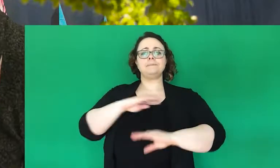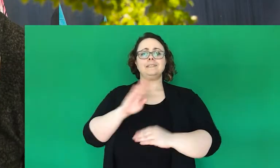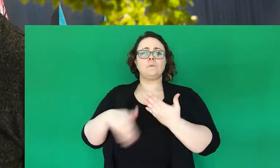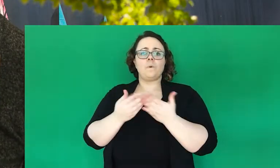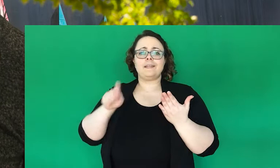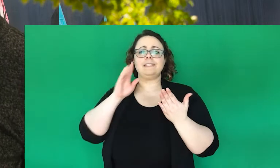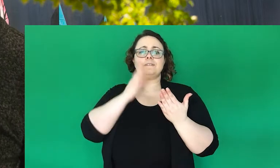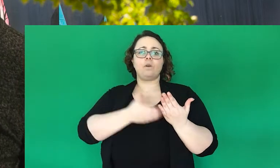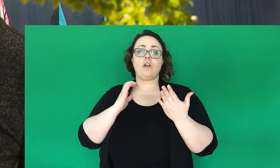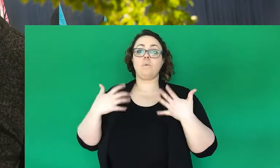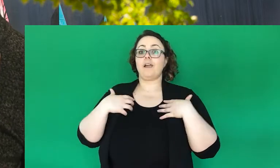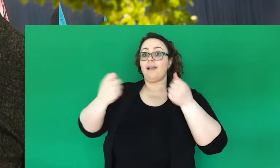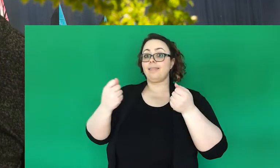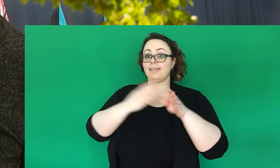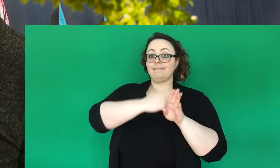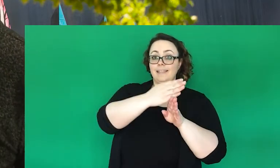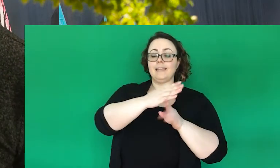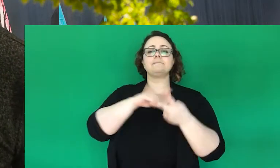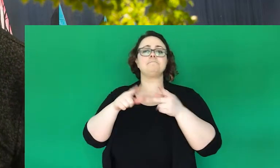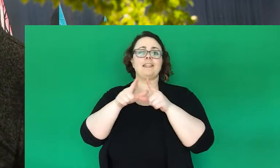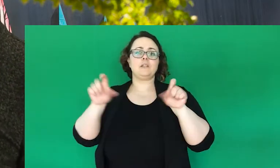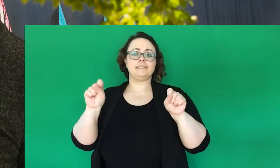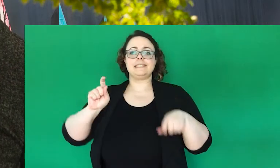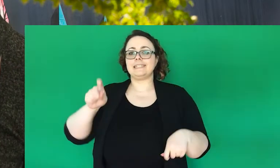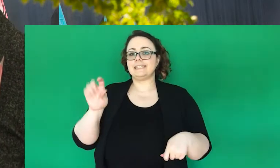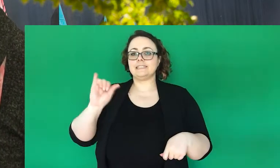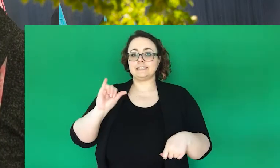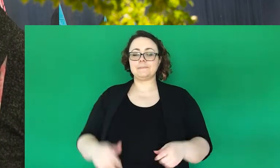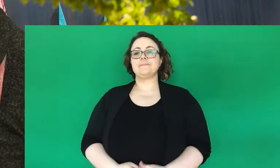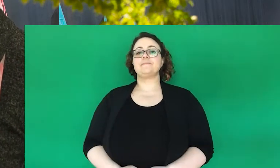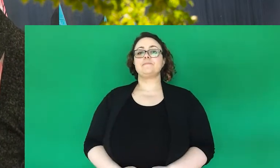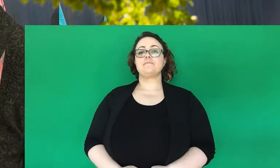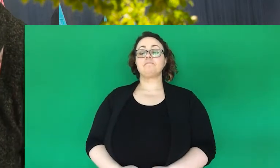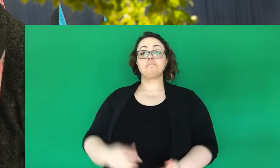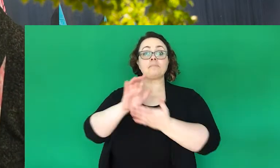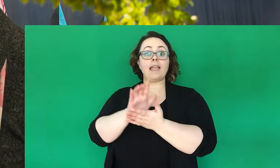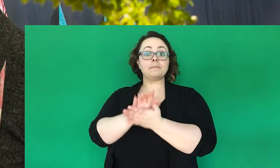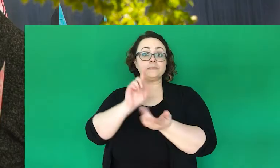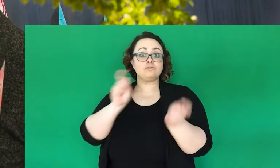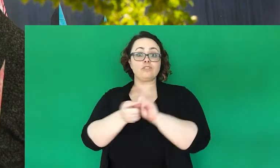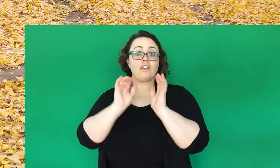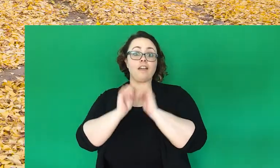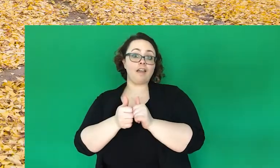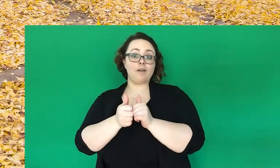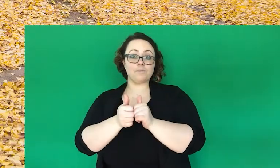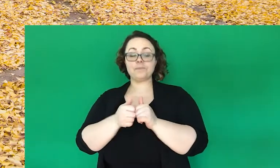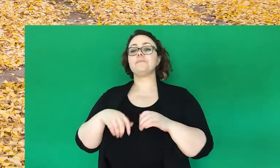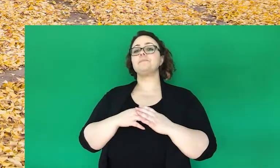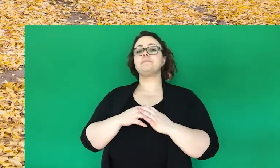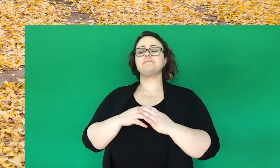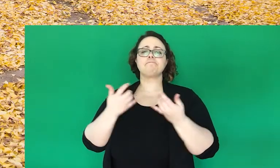to meet the needs of our health needs as well as our linguistic needs. How has the campus changed? Well,